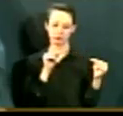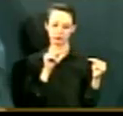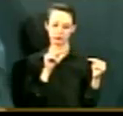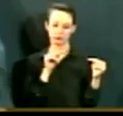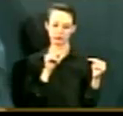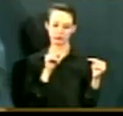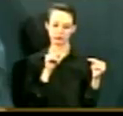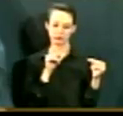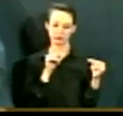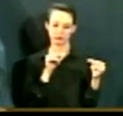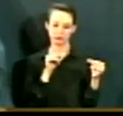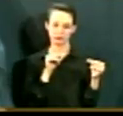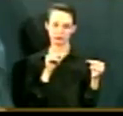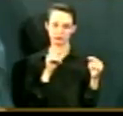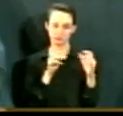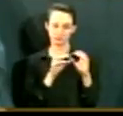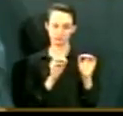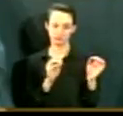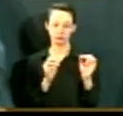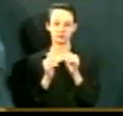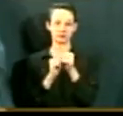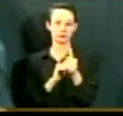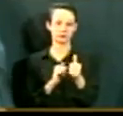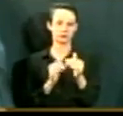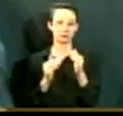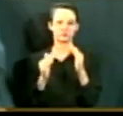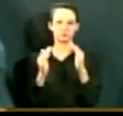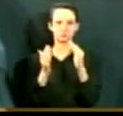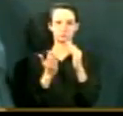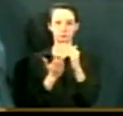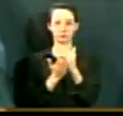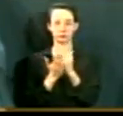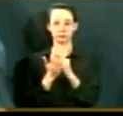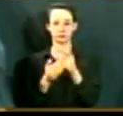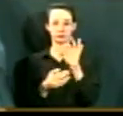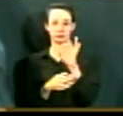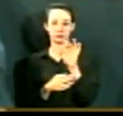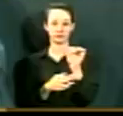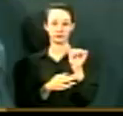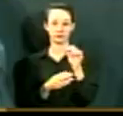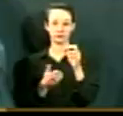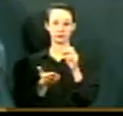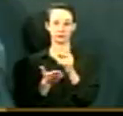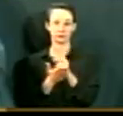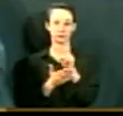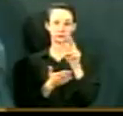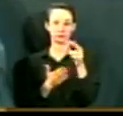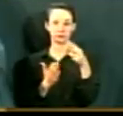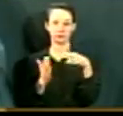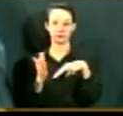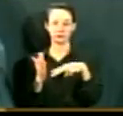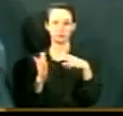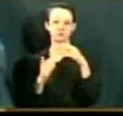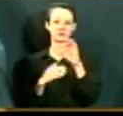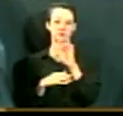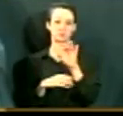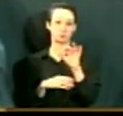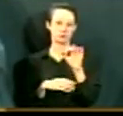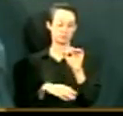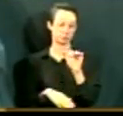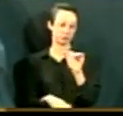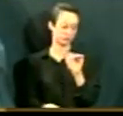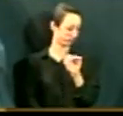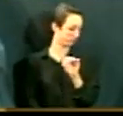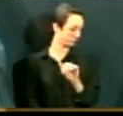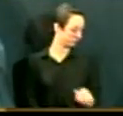opposed? Motion carries. Item 9A, approve second reading of Knox County Board of Education Policy G180,